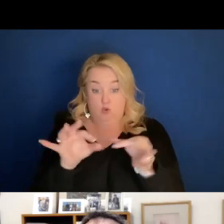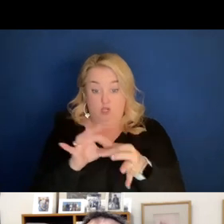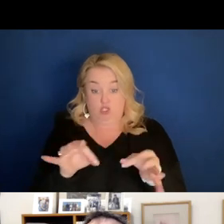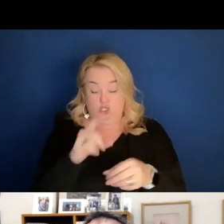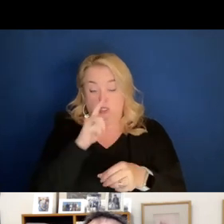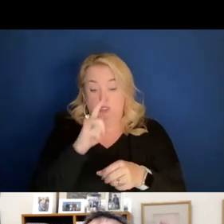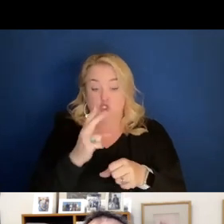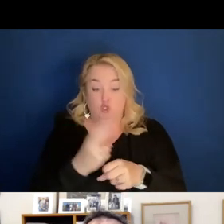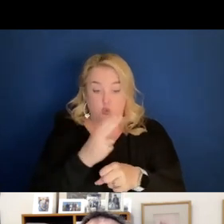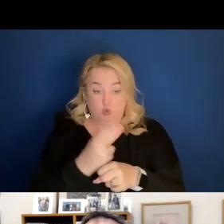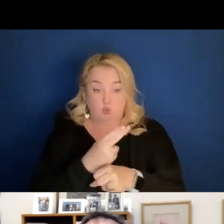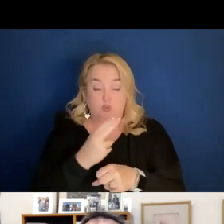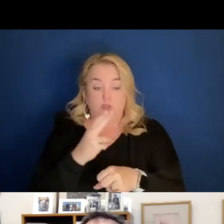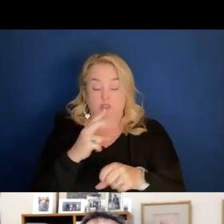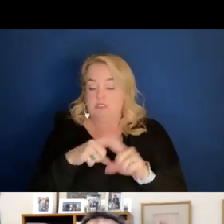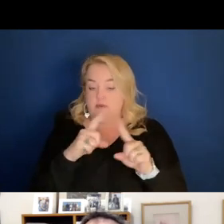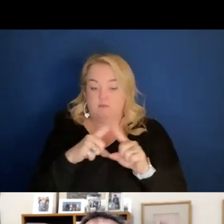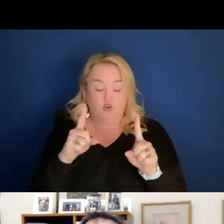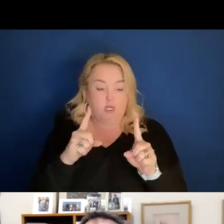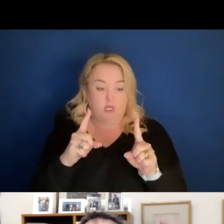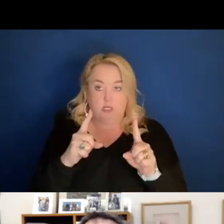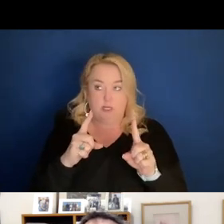variety of different